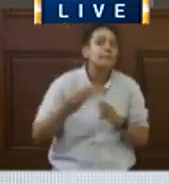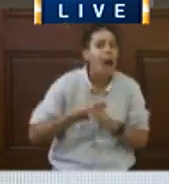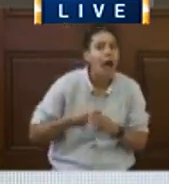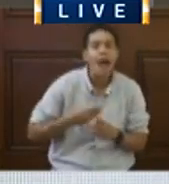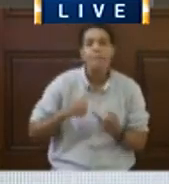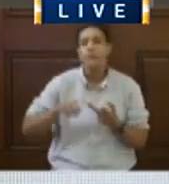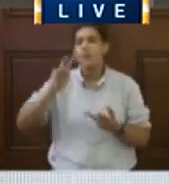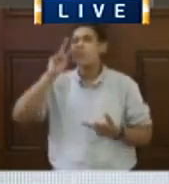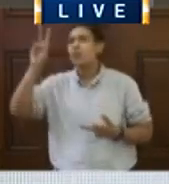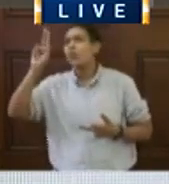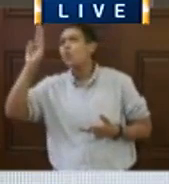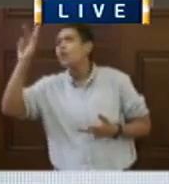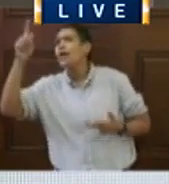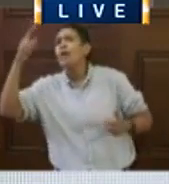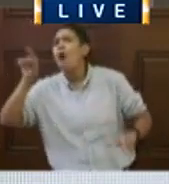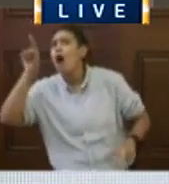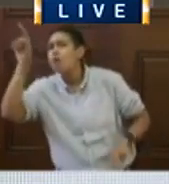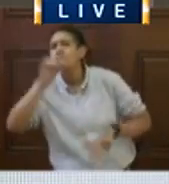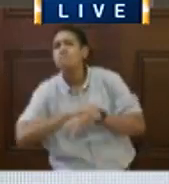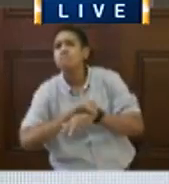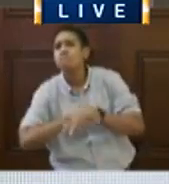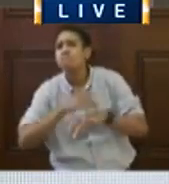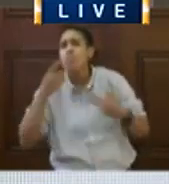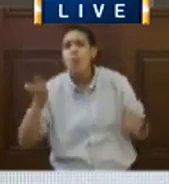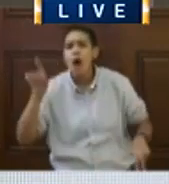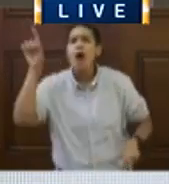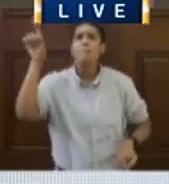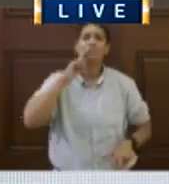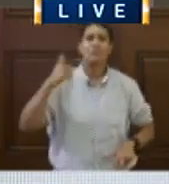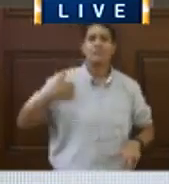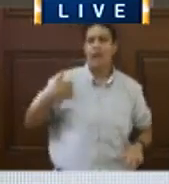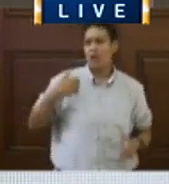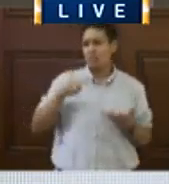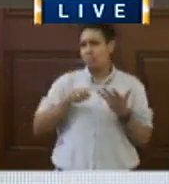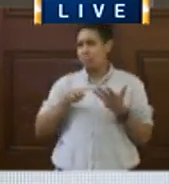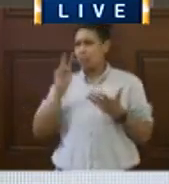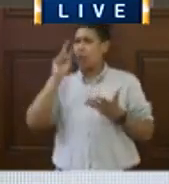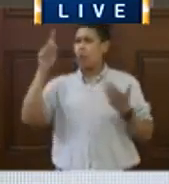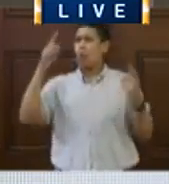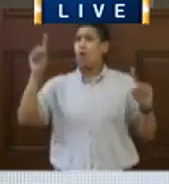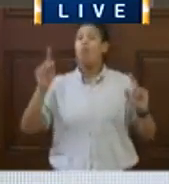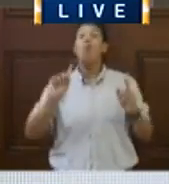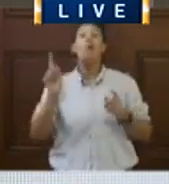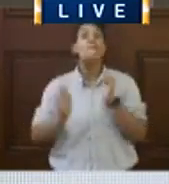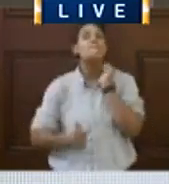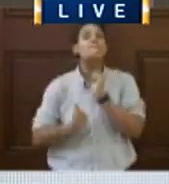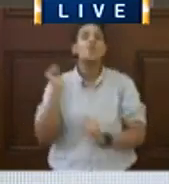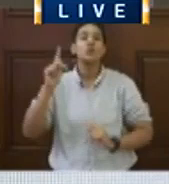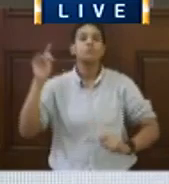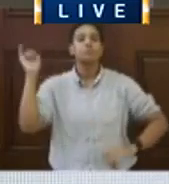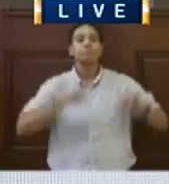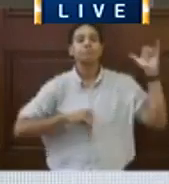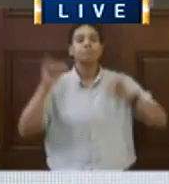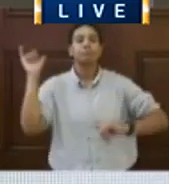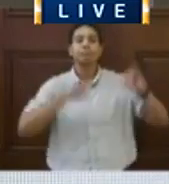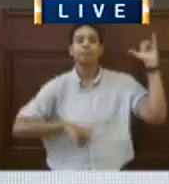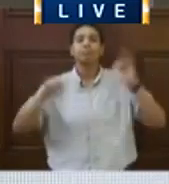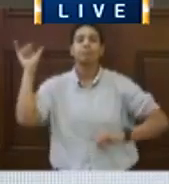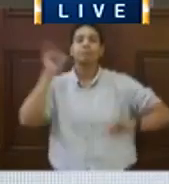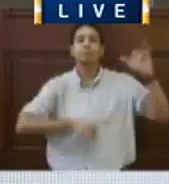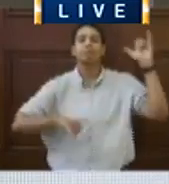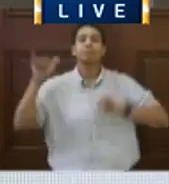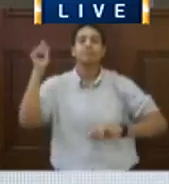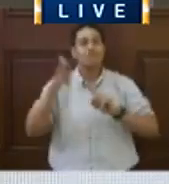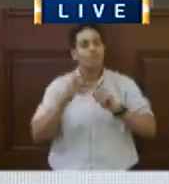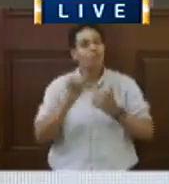United Kingdom, and Canada, where we have a large inflow of our visitors